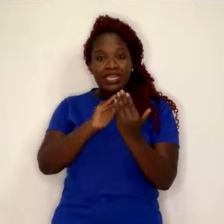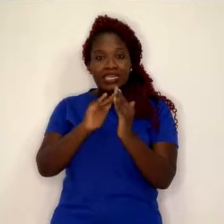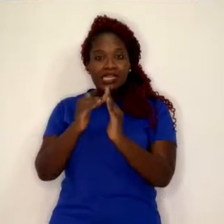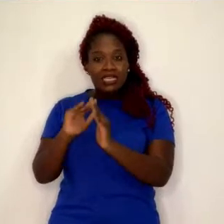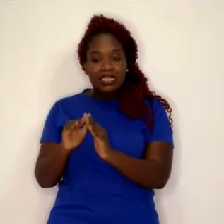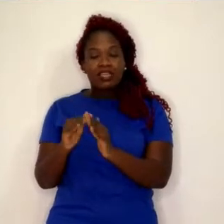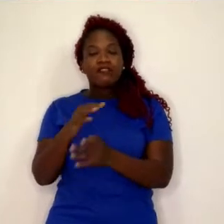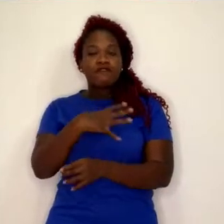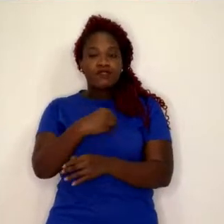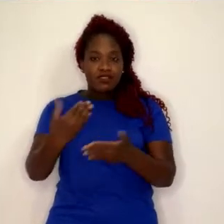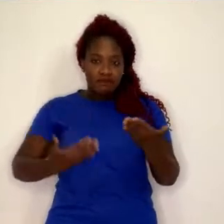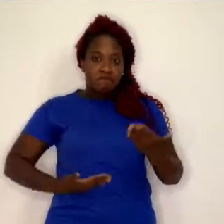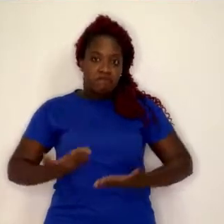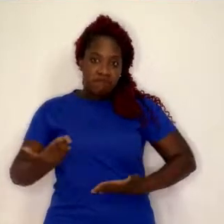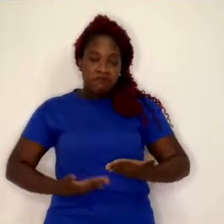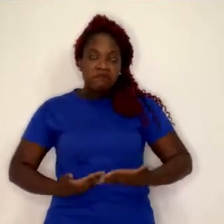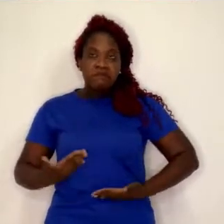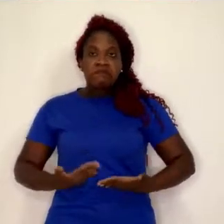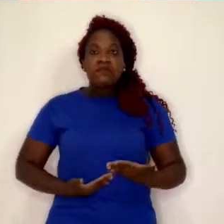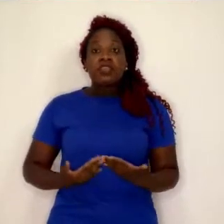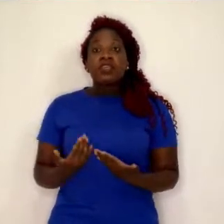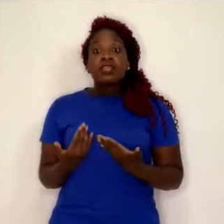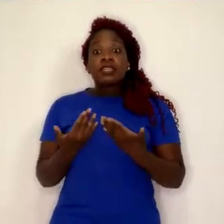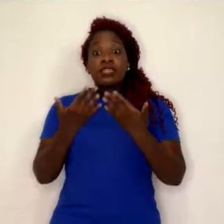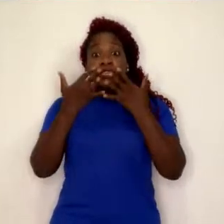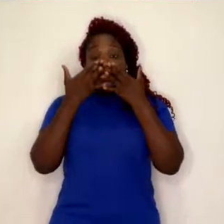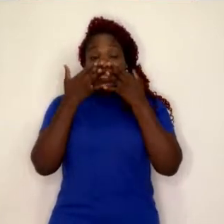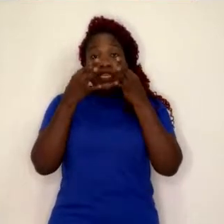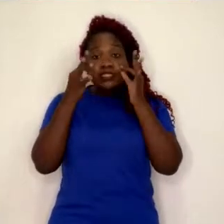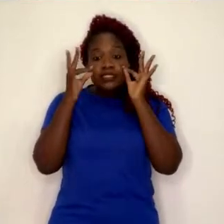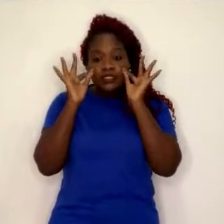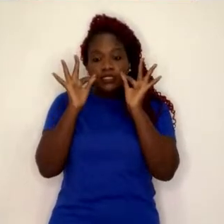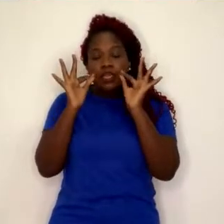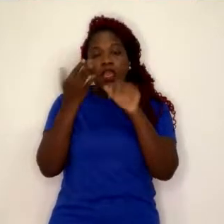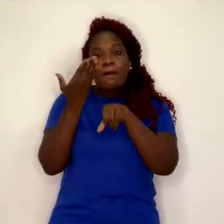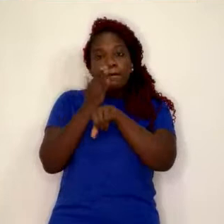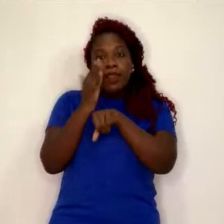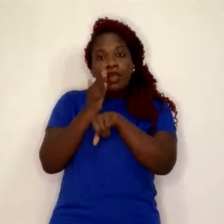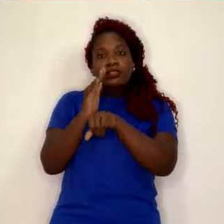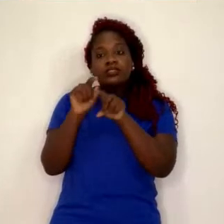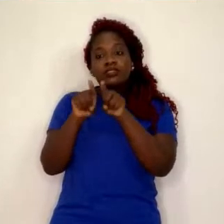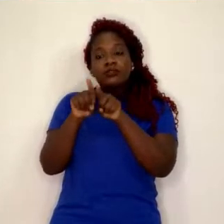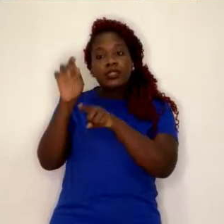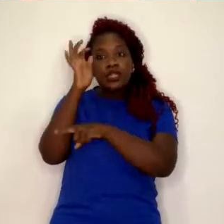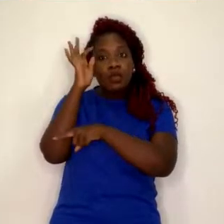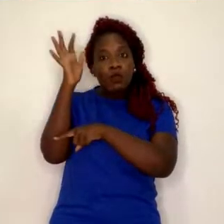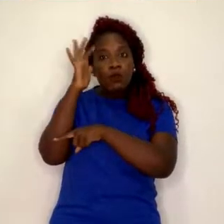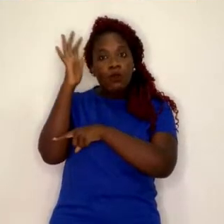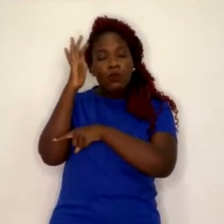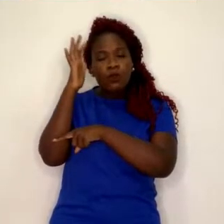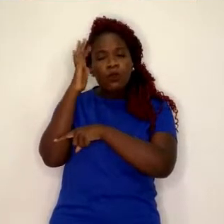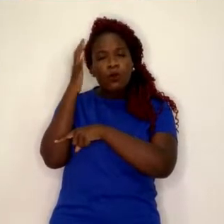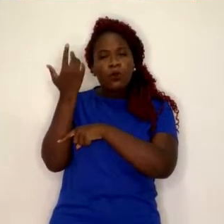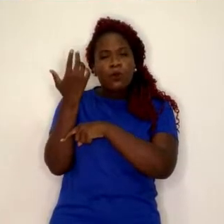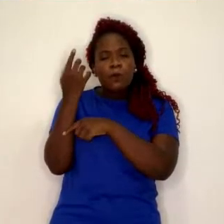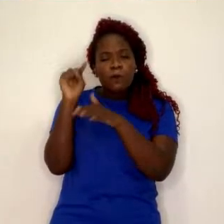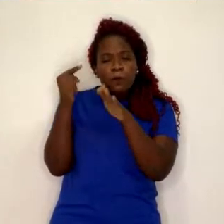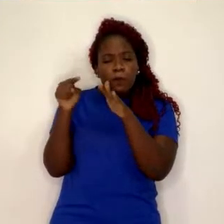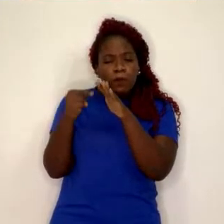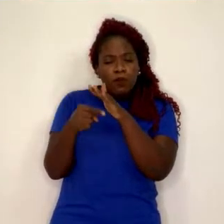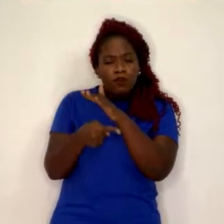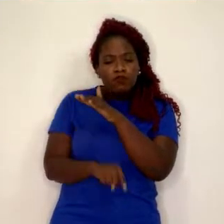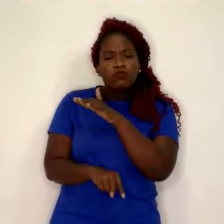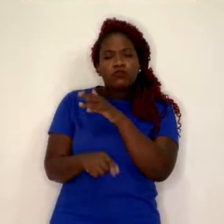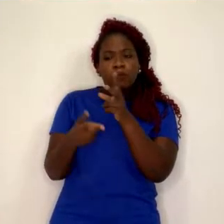from and being what he was in terms of witnessing from a theoretical